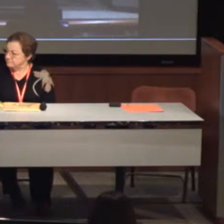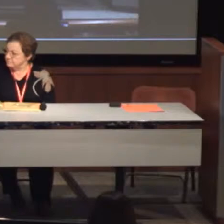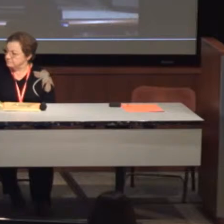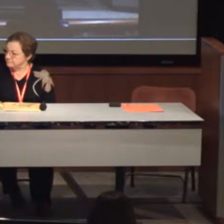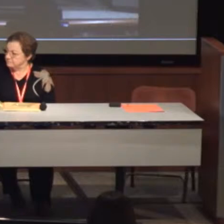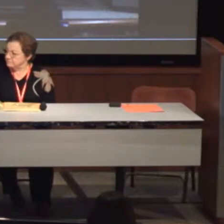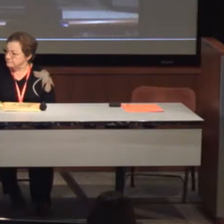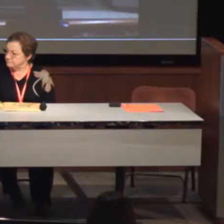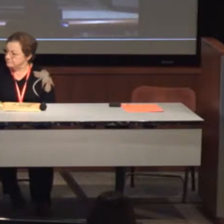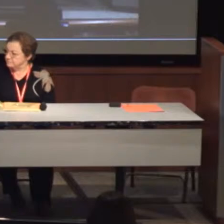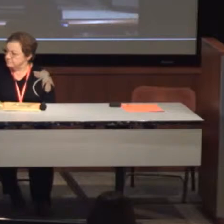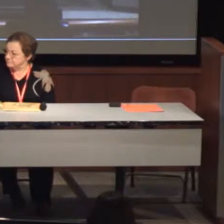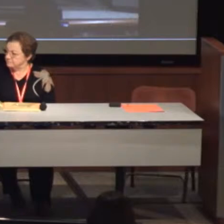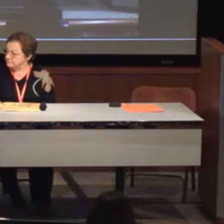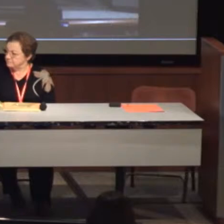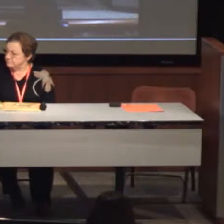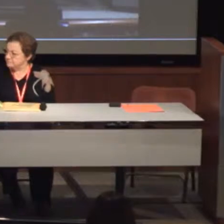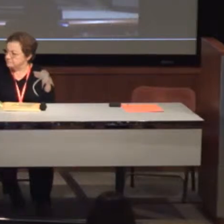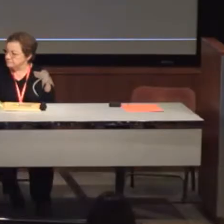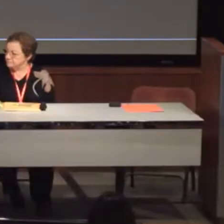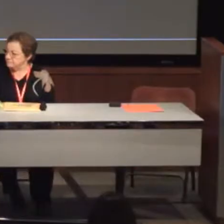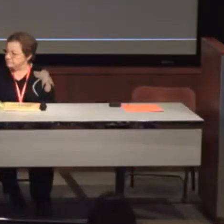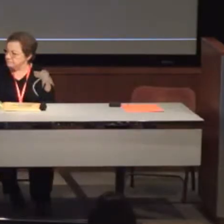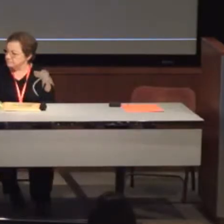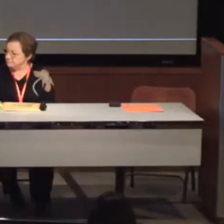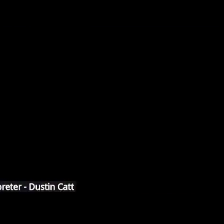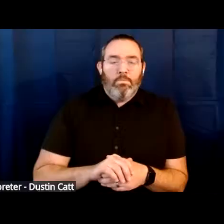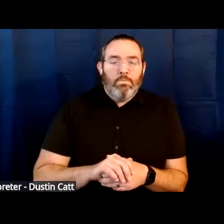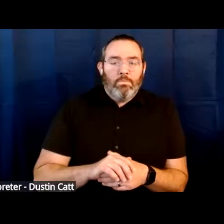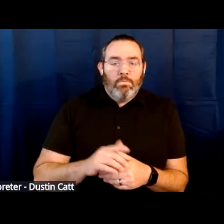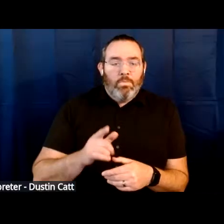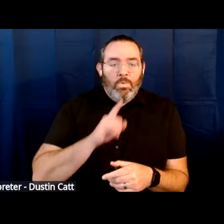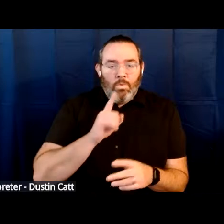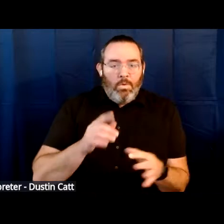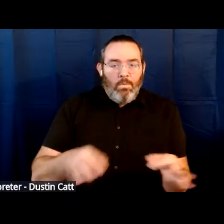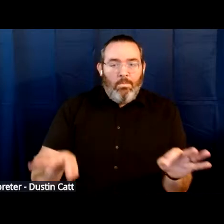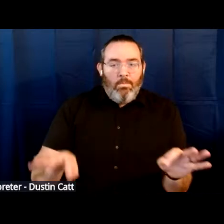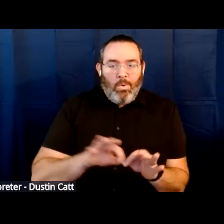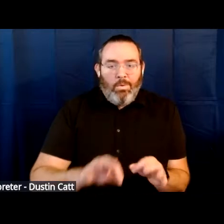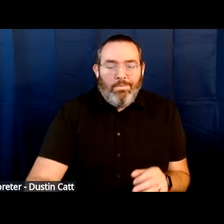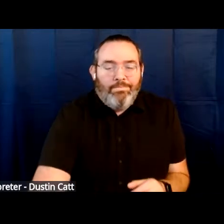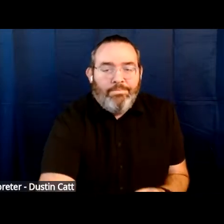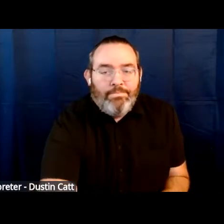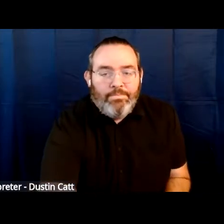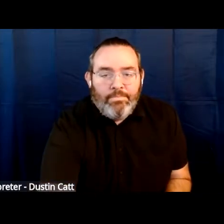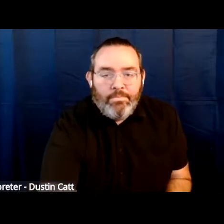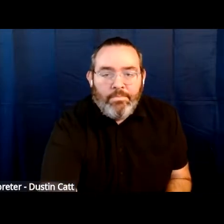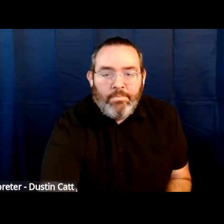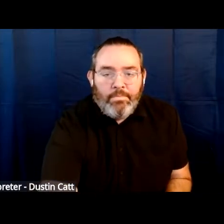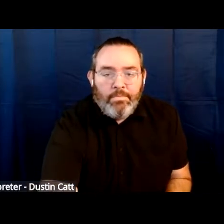walk without a cane and a brace. It's really important not to